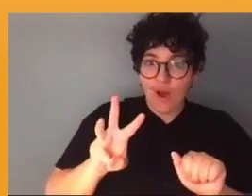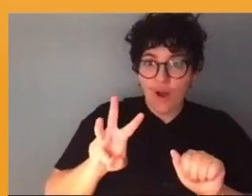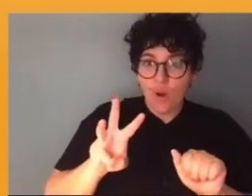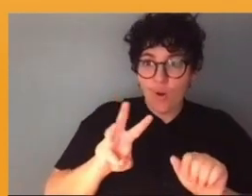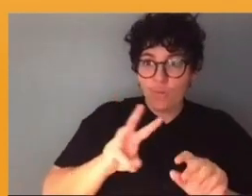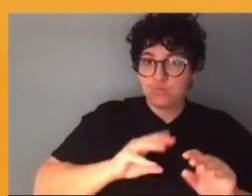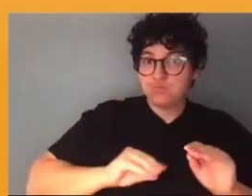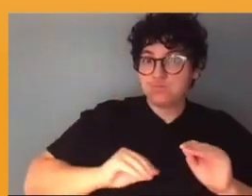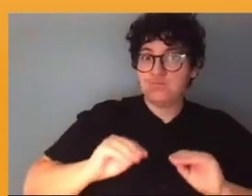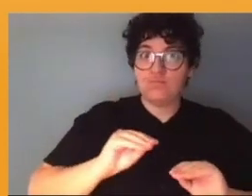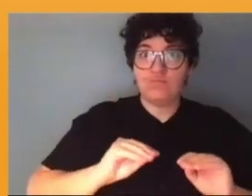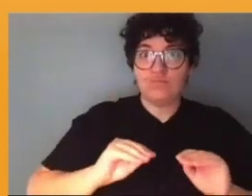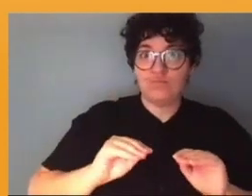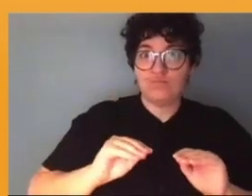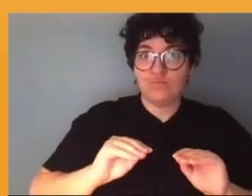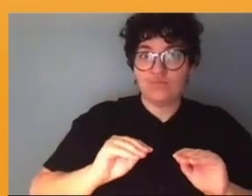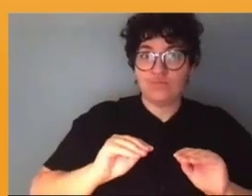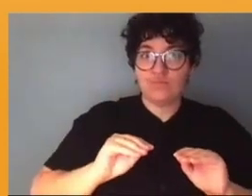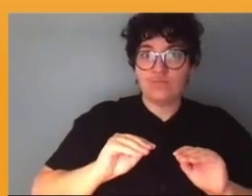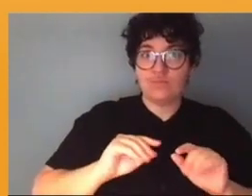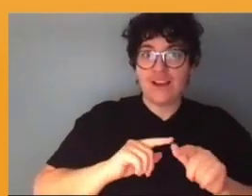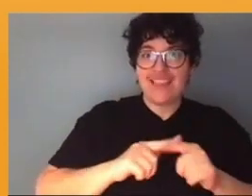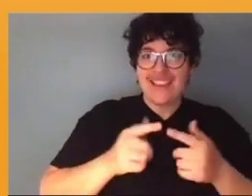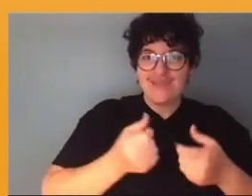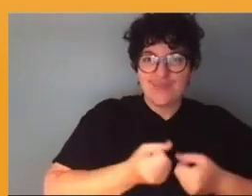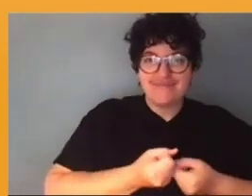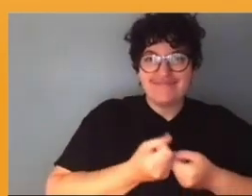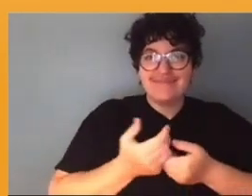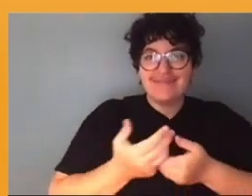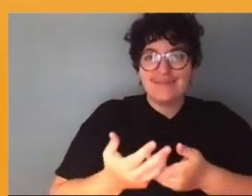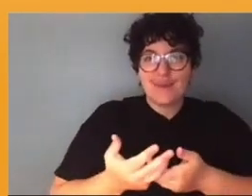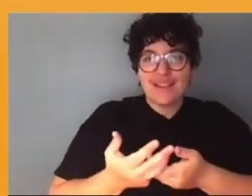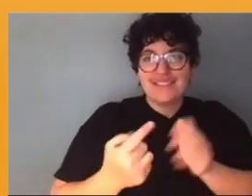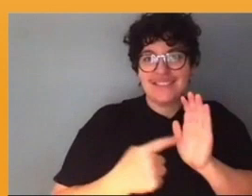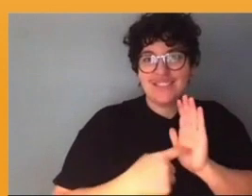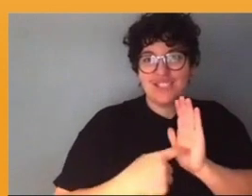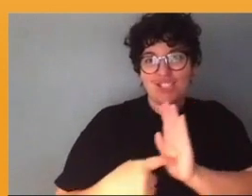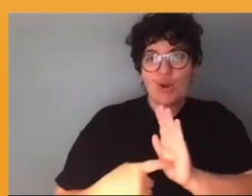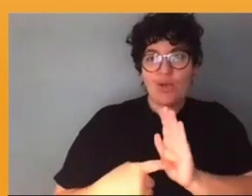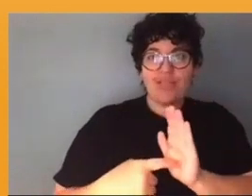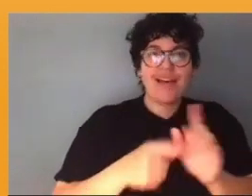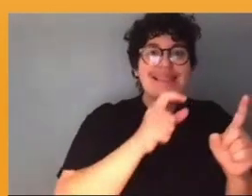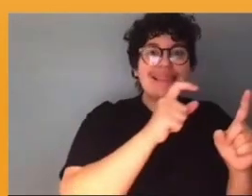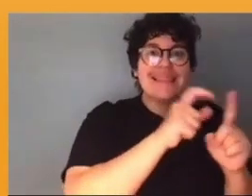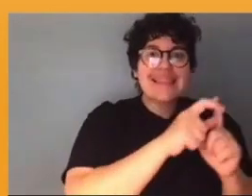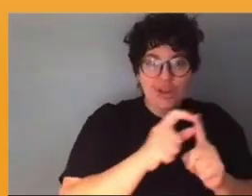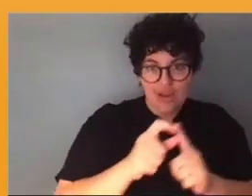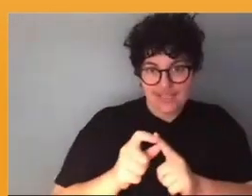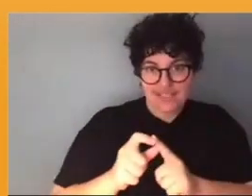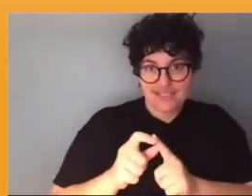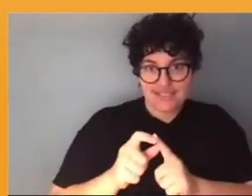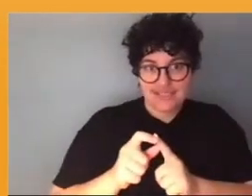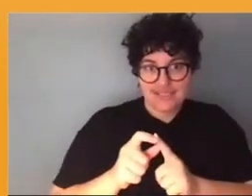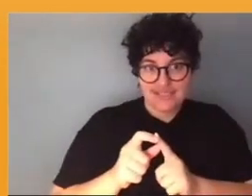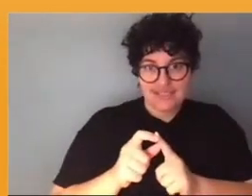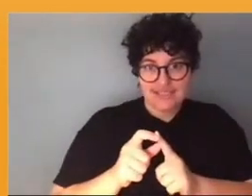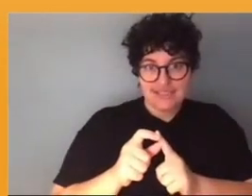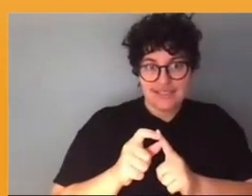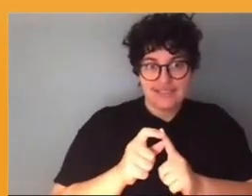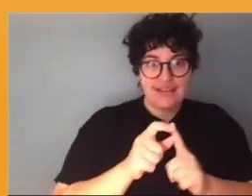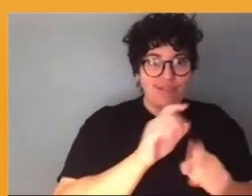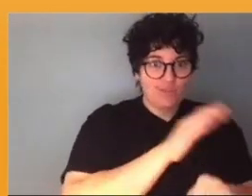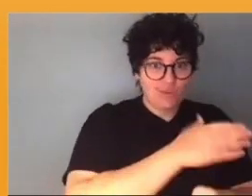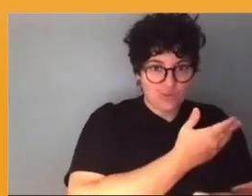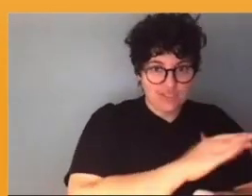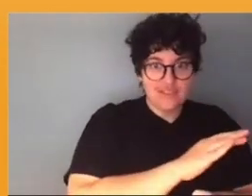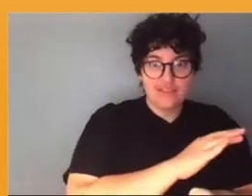we conveyed the lyrics with the movement. And so that even if you don't